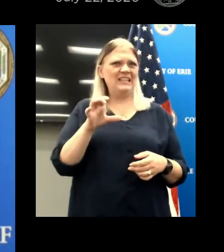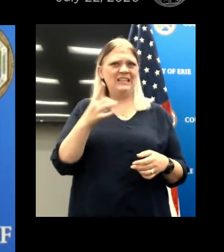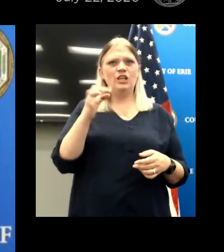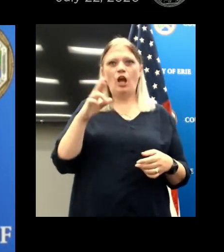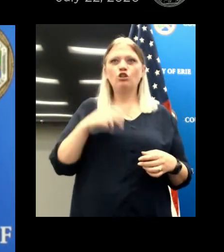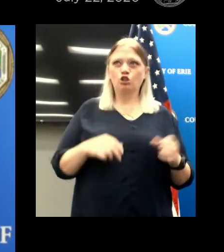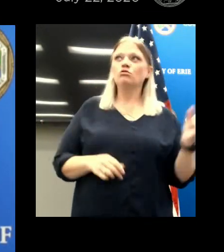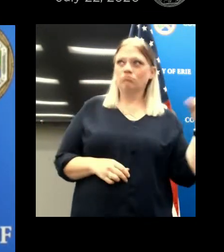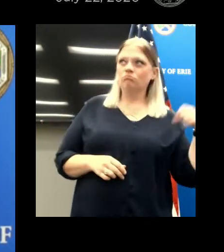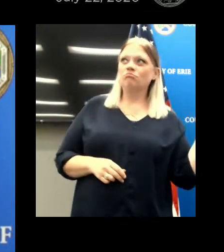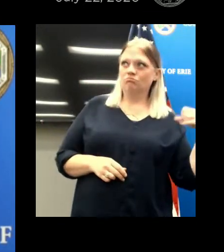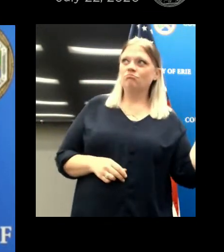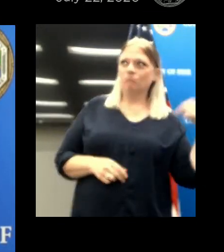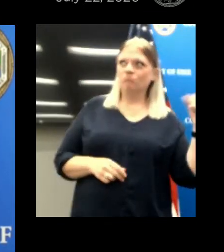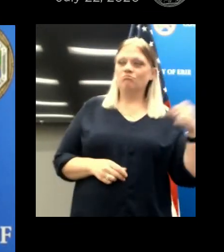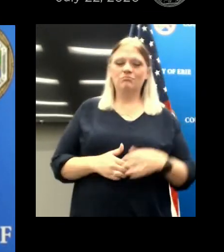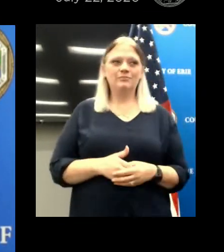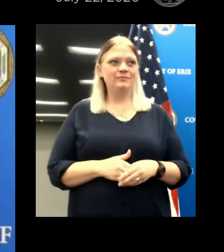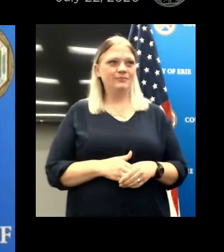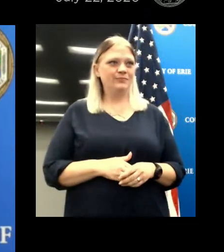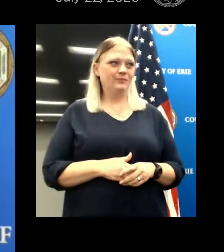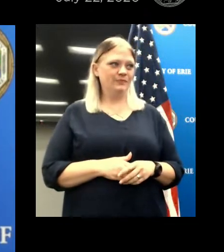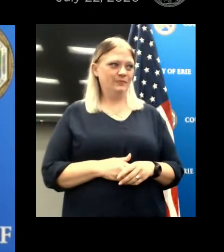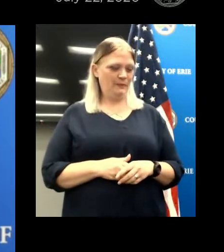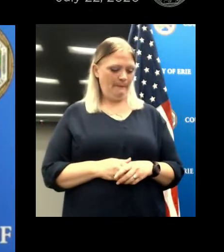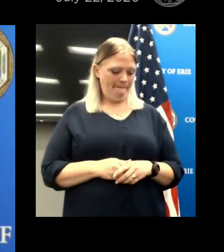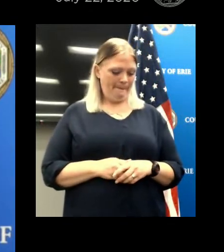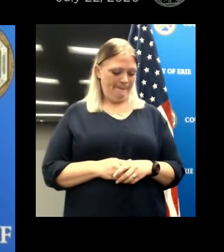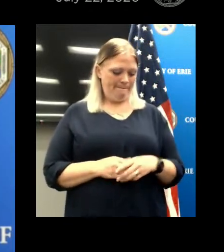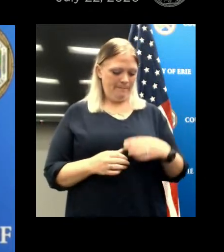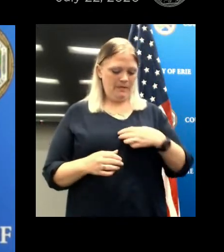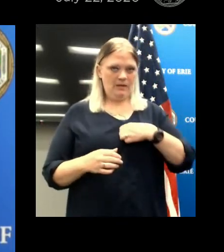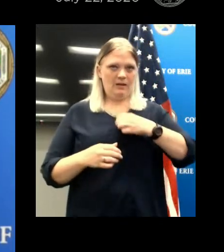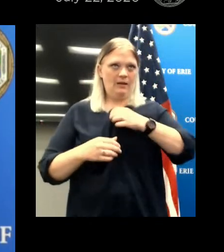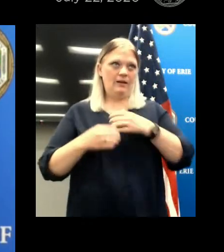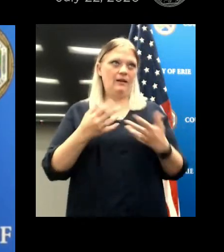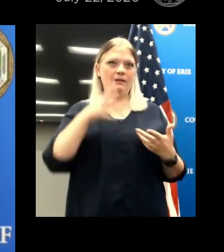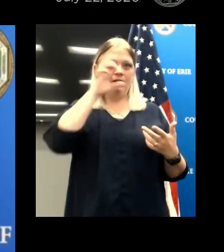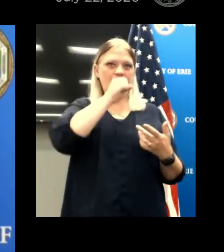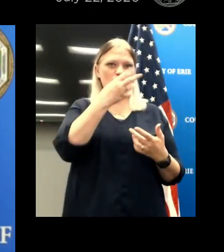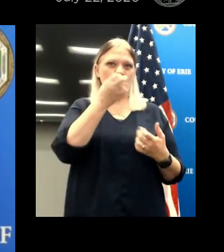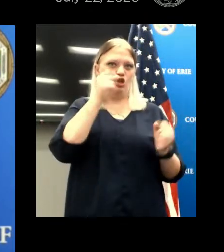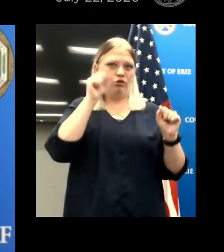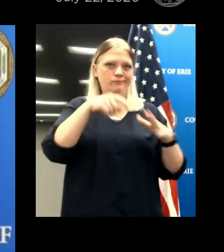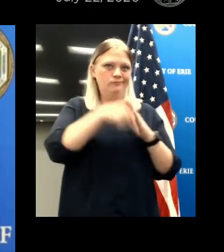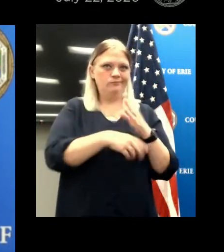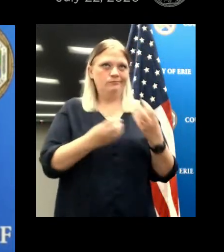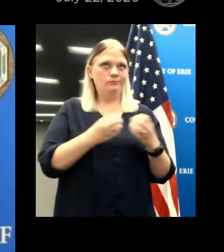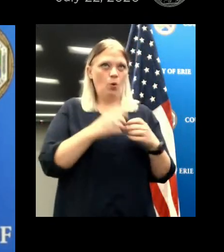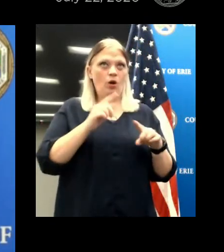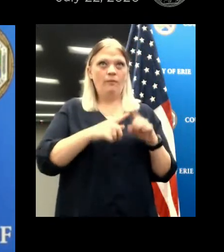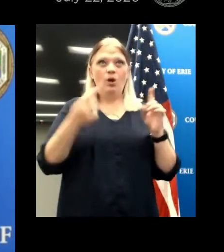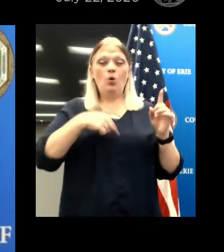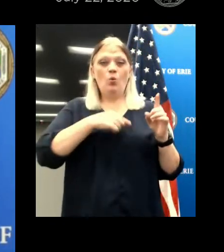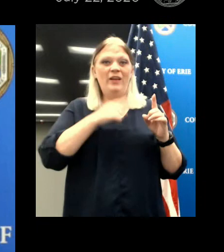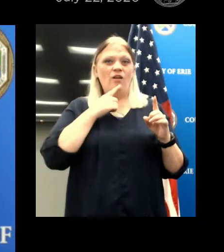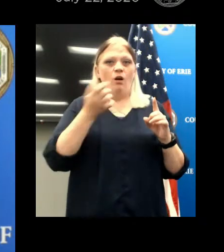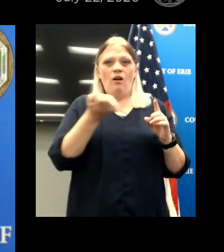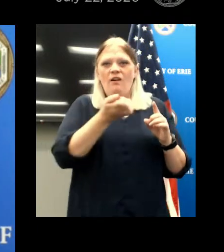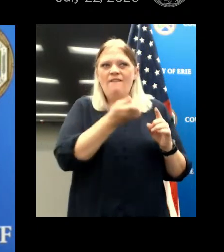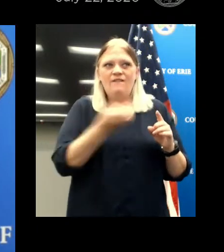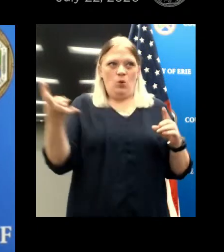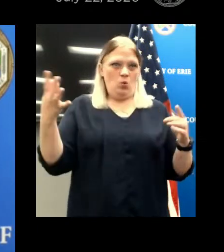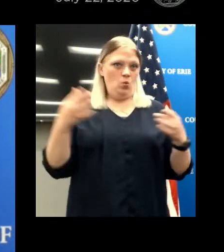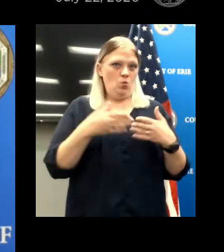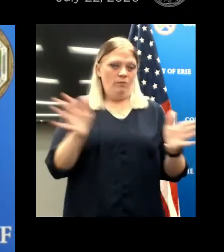doctor's giving me the head bob as yes, and she can go into a little bit more. But we are one of the few